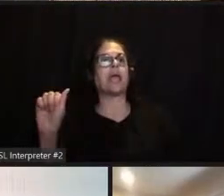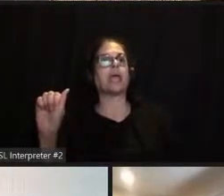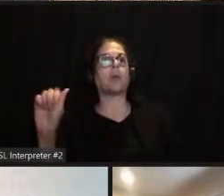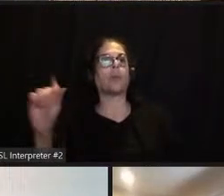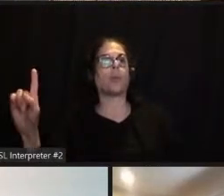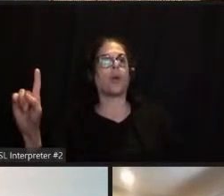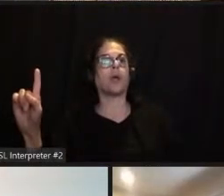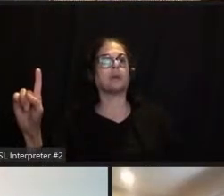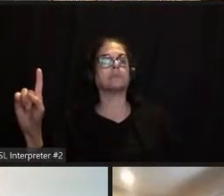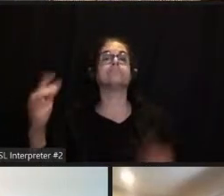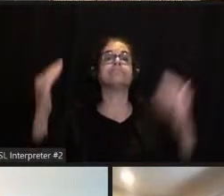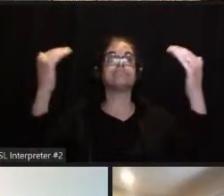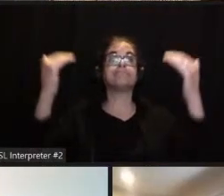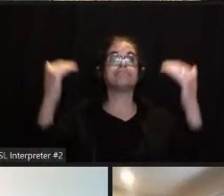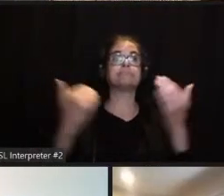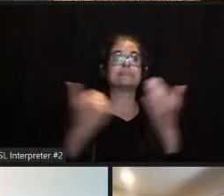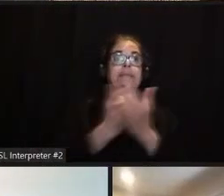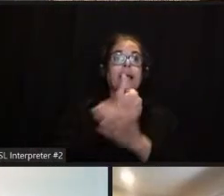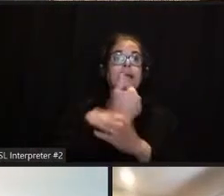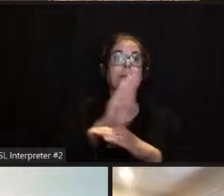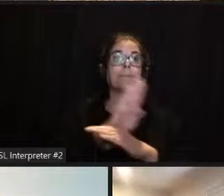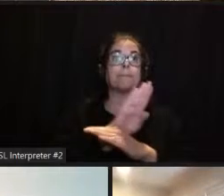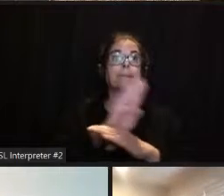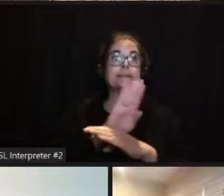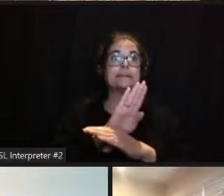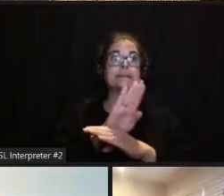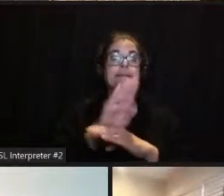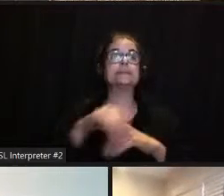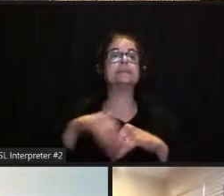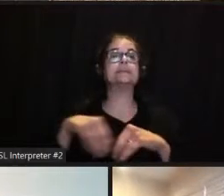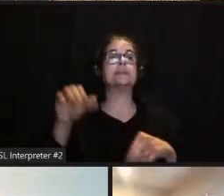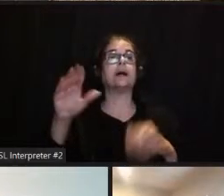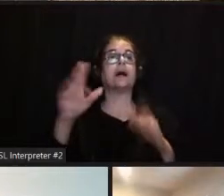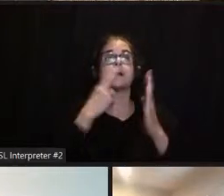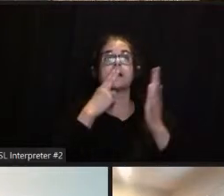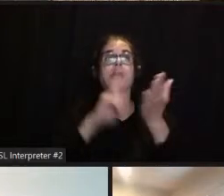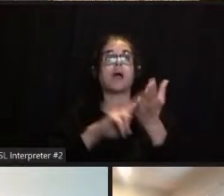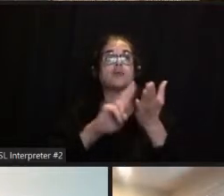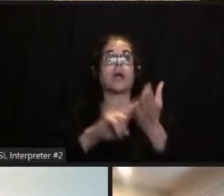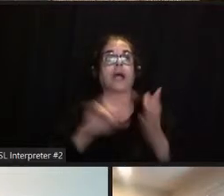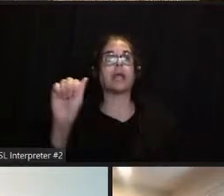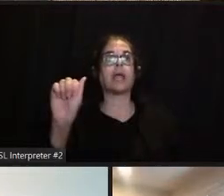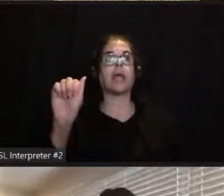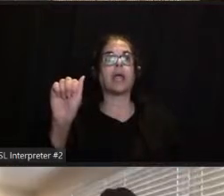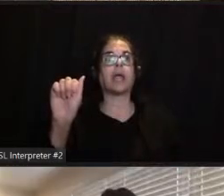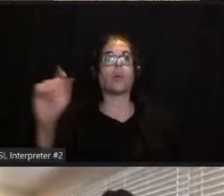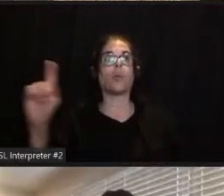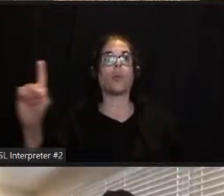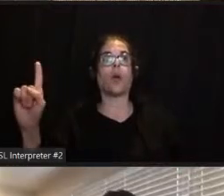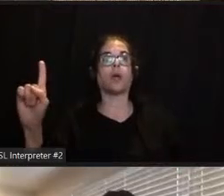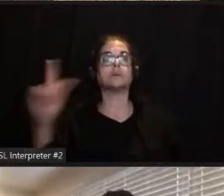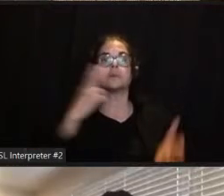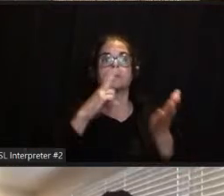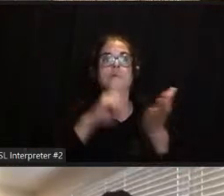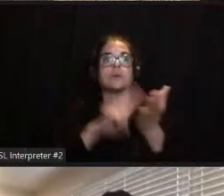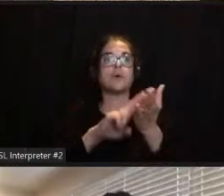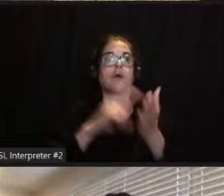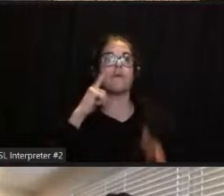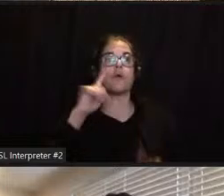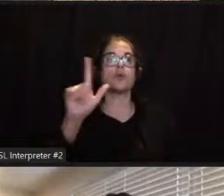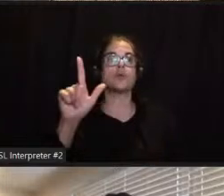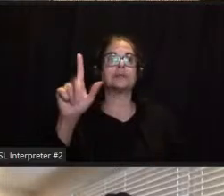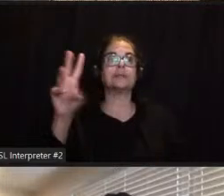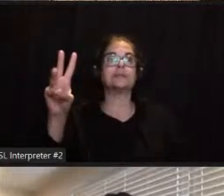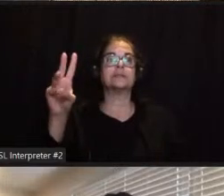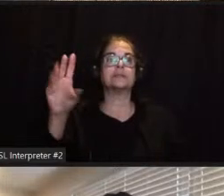Our next order of business is contract A1, a contract for the 2600 series